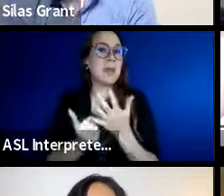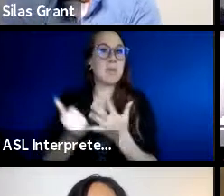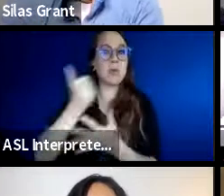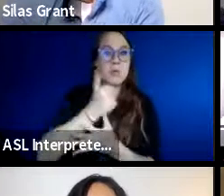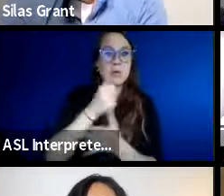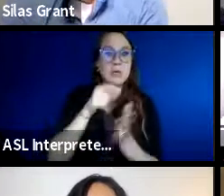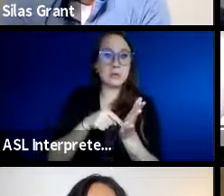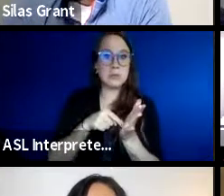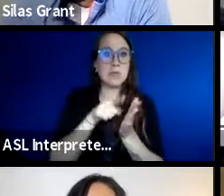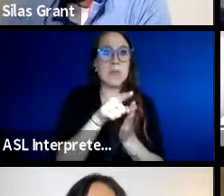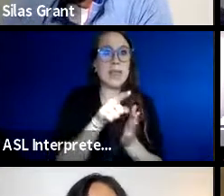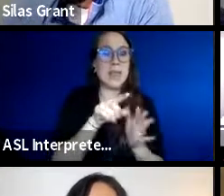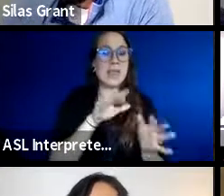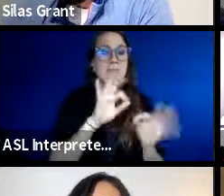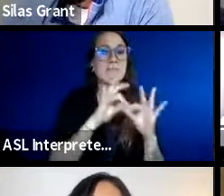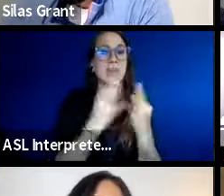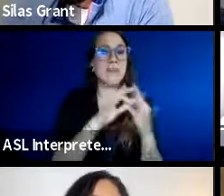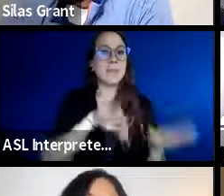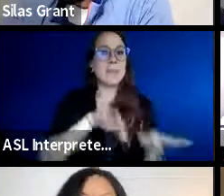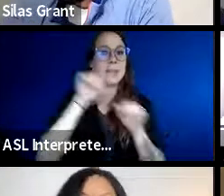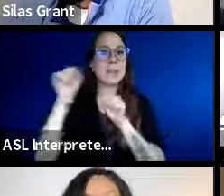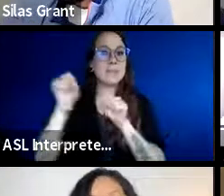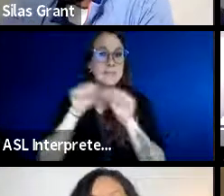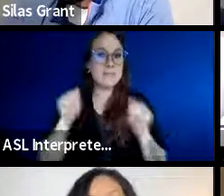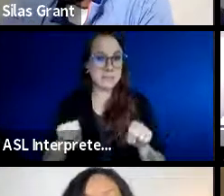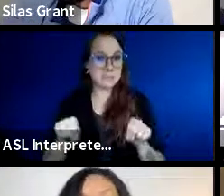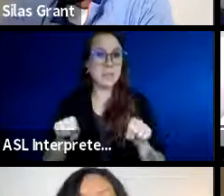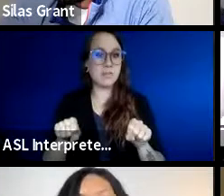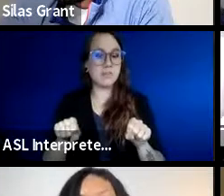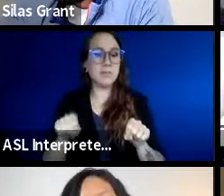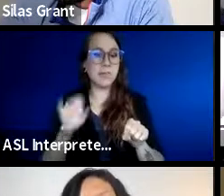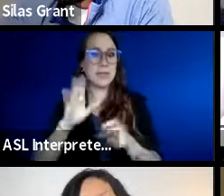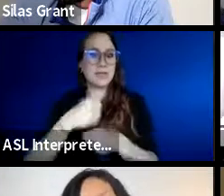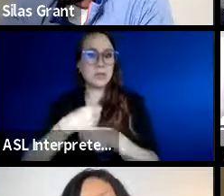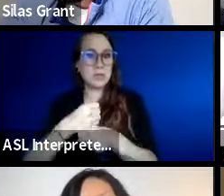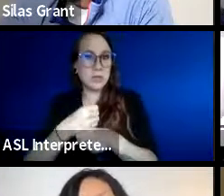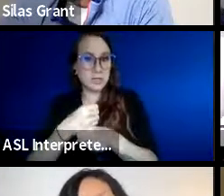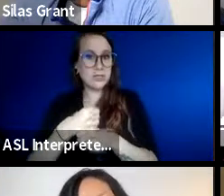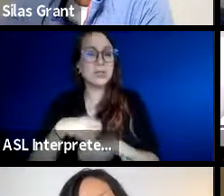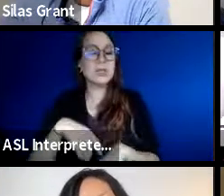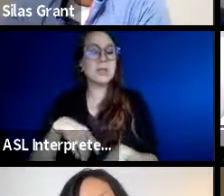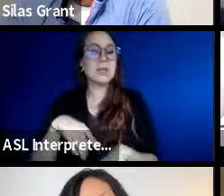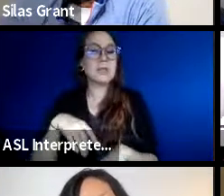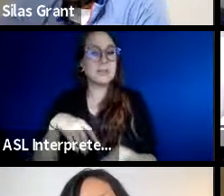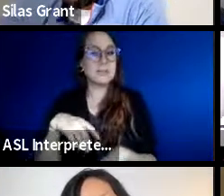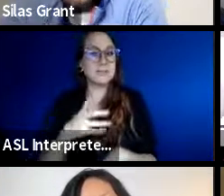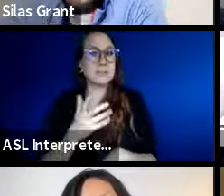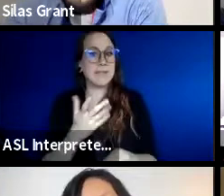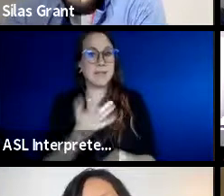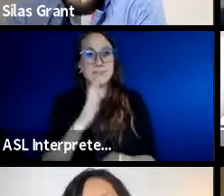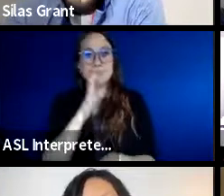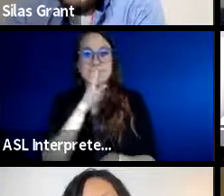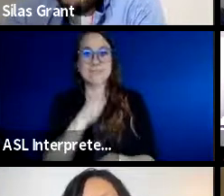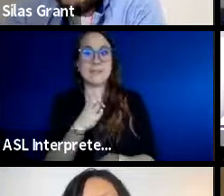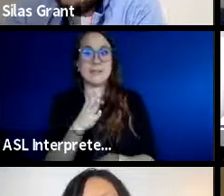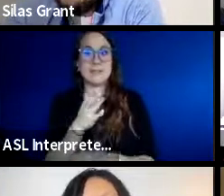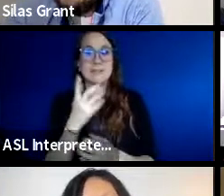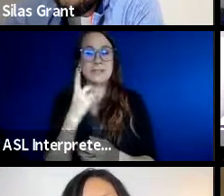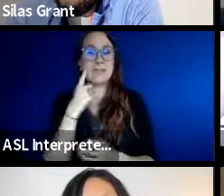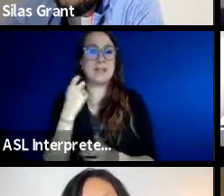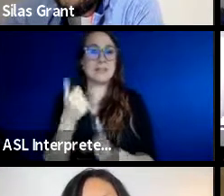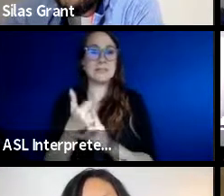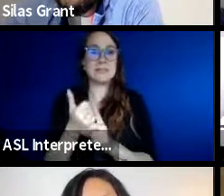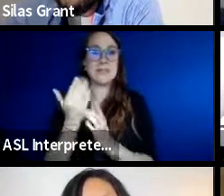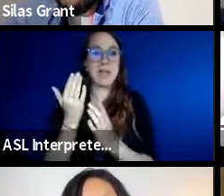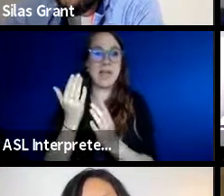paid family leave system and its creation, which quite frankly, because it had a